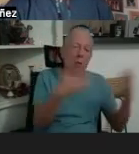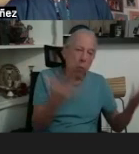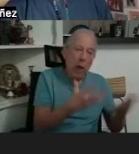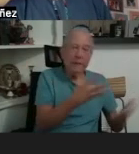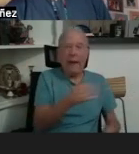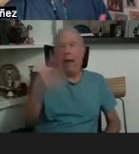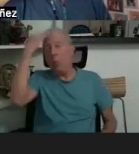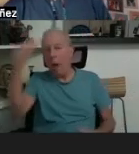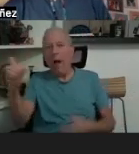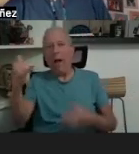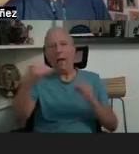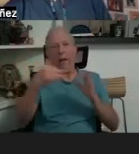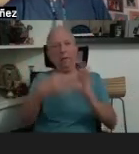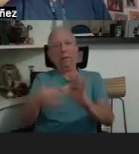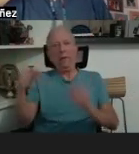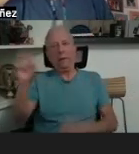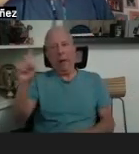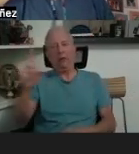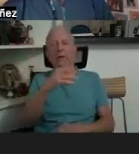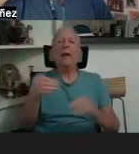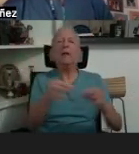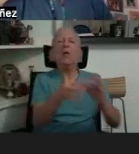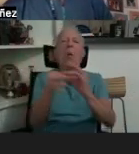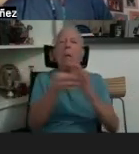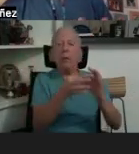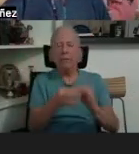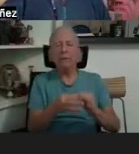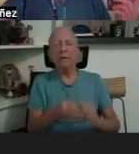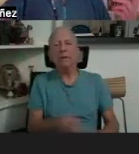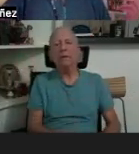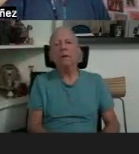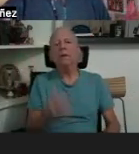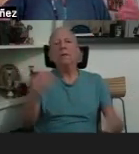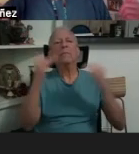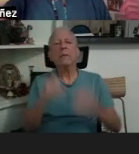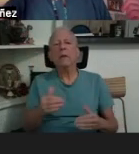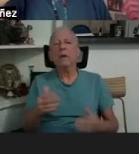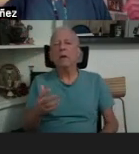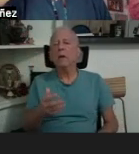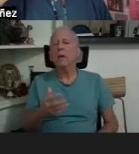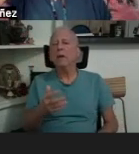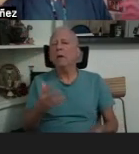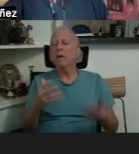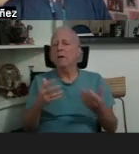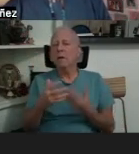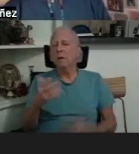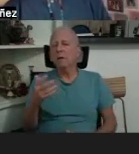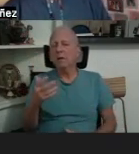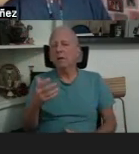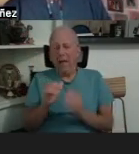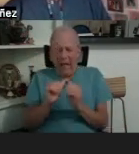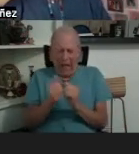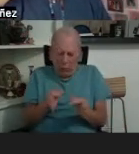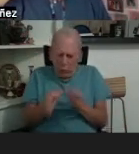democracy and cooperatives. And so, what is a cooperative actually, how is it actually